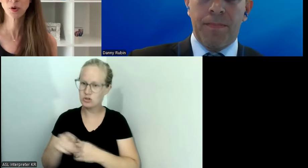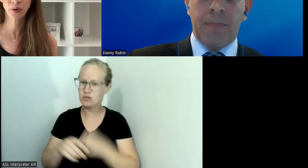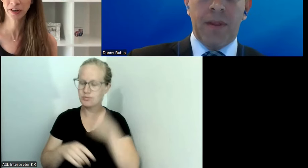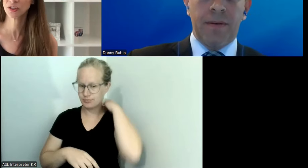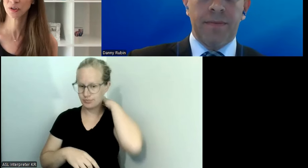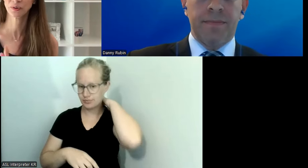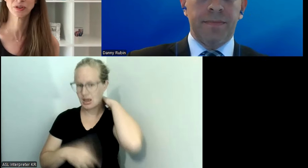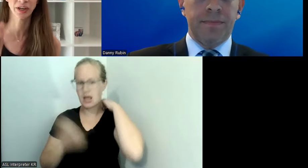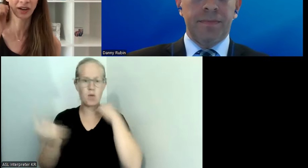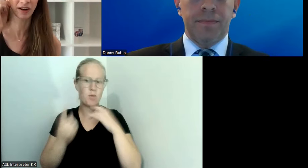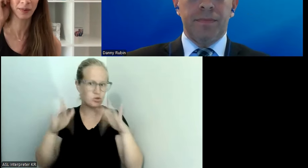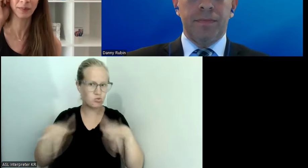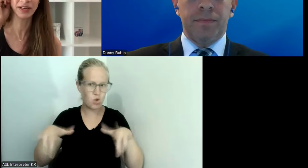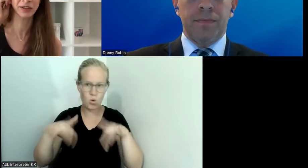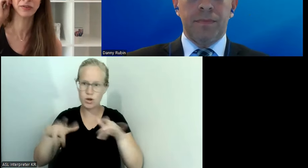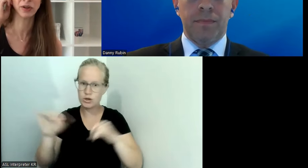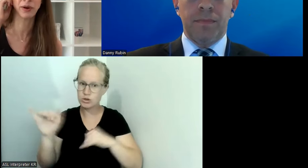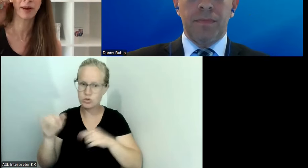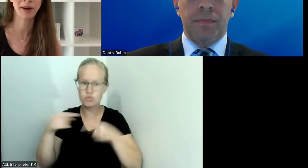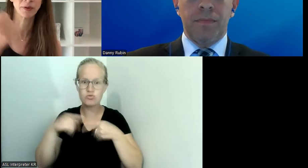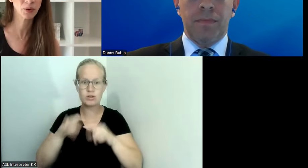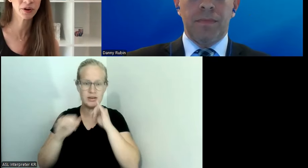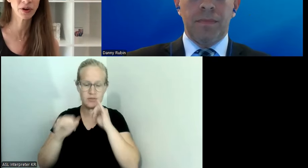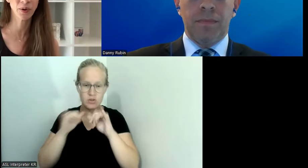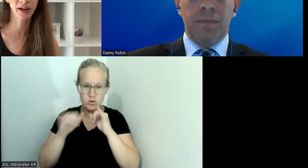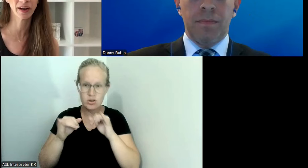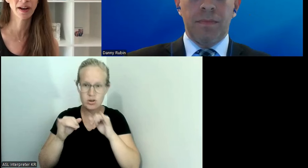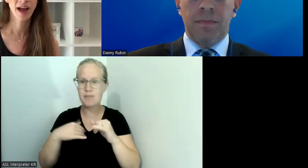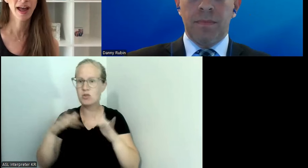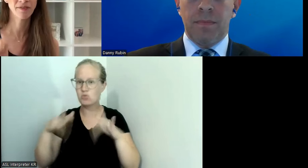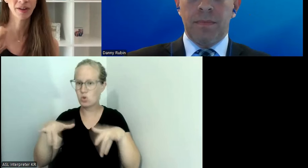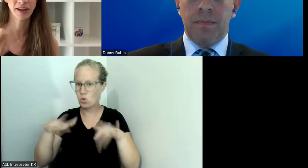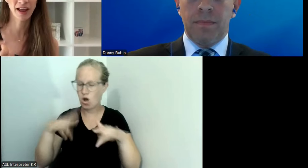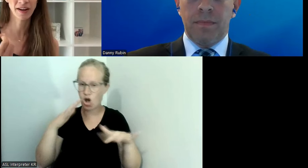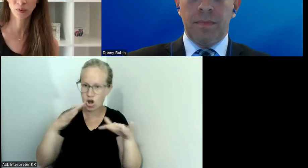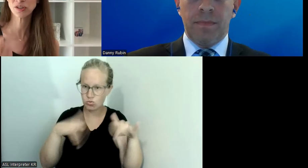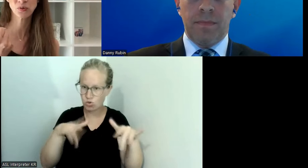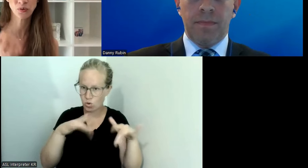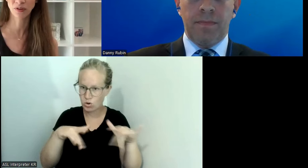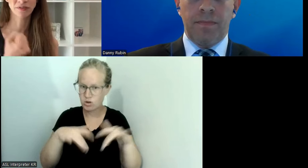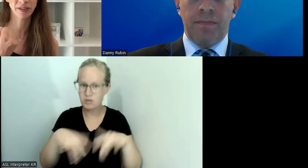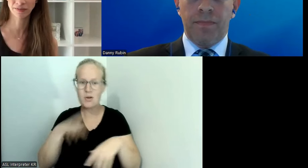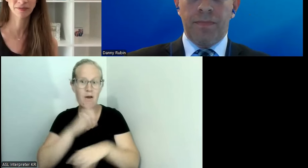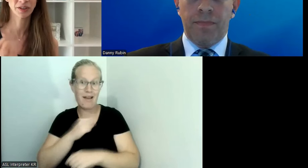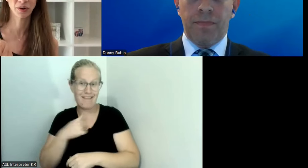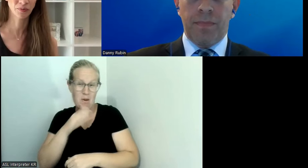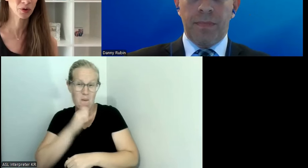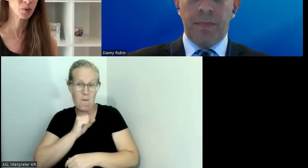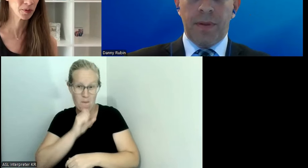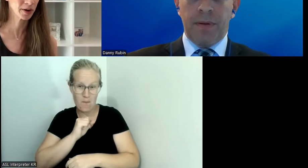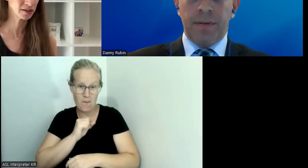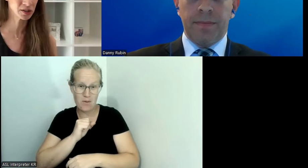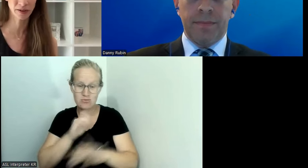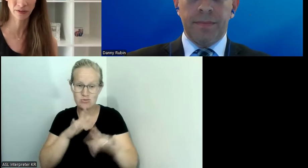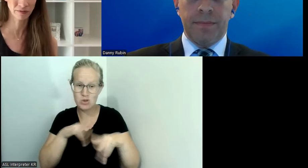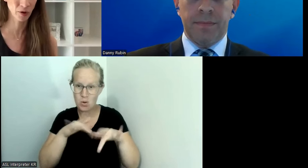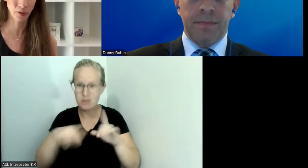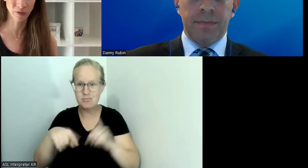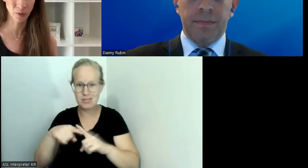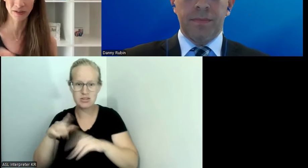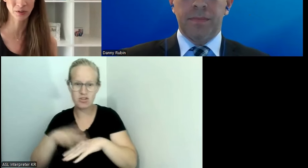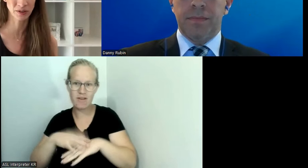I'm always recording too. During, um, an interview, I've got my recorder going. I have like a, an old school, like, you know, recorder, but also